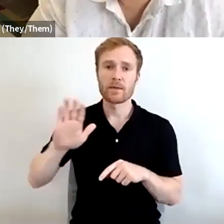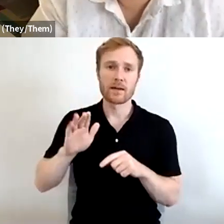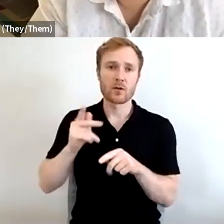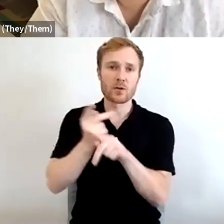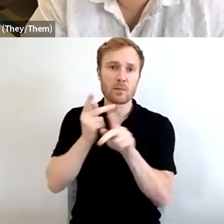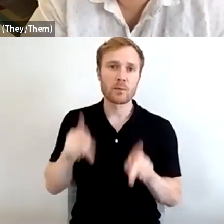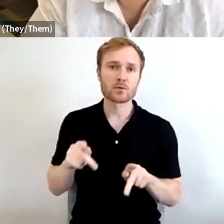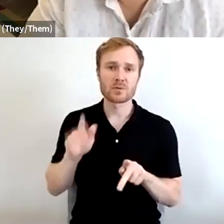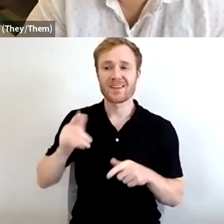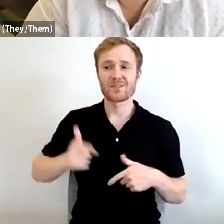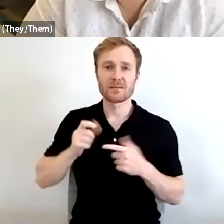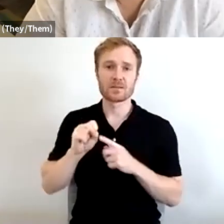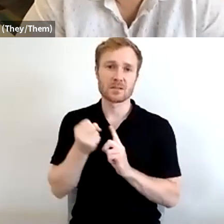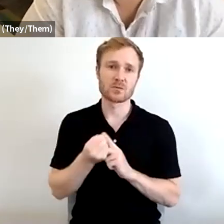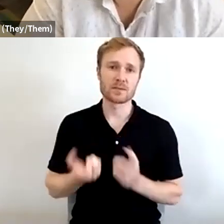factors.